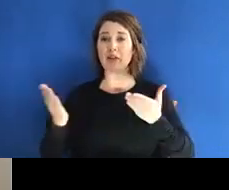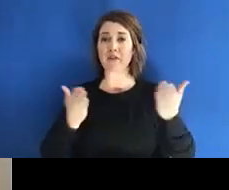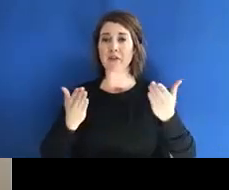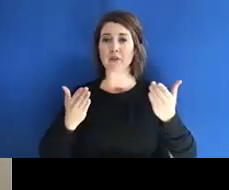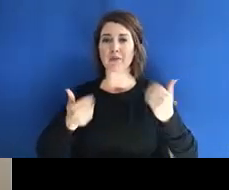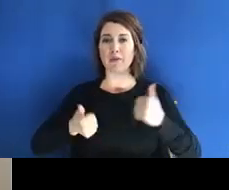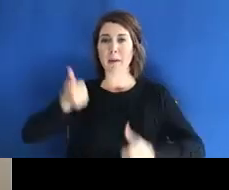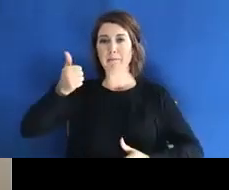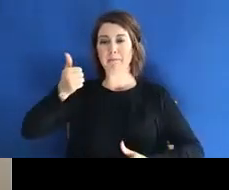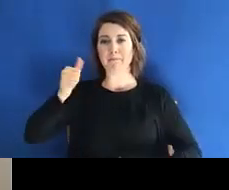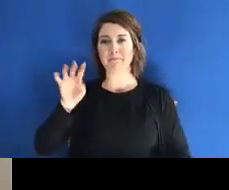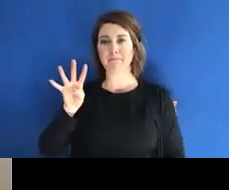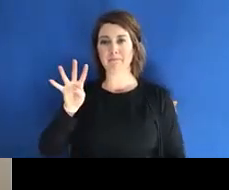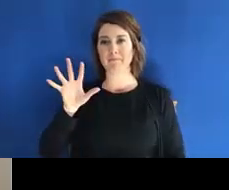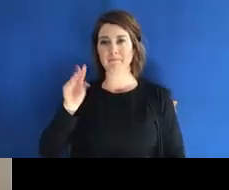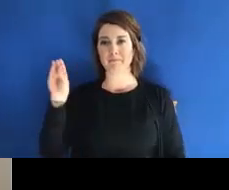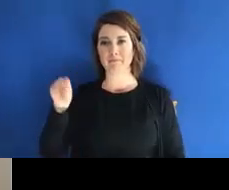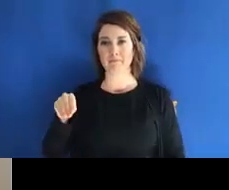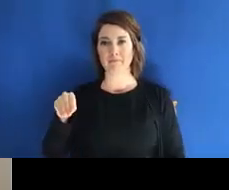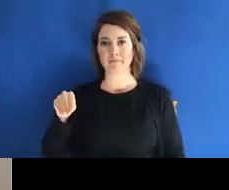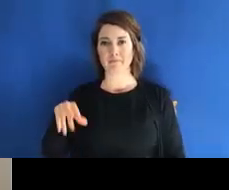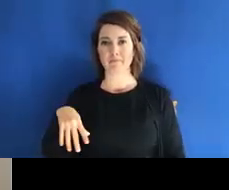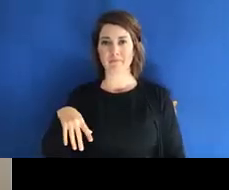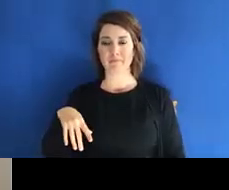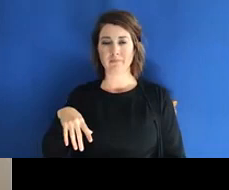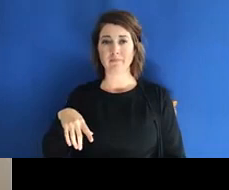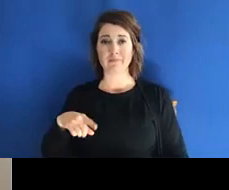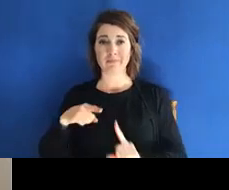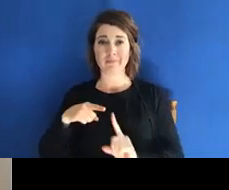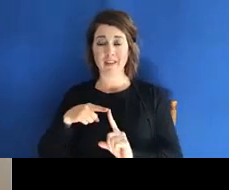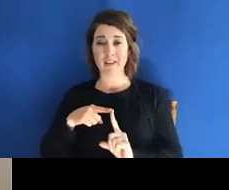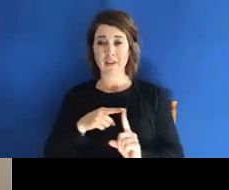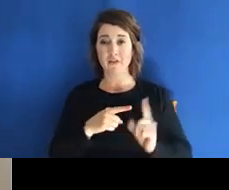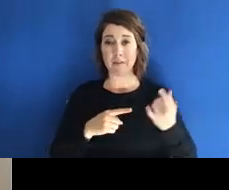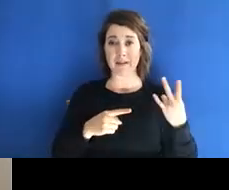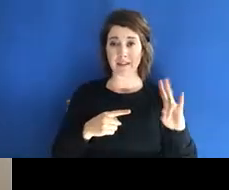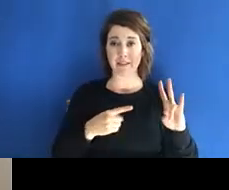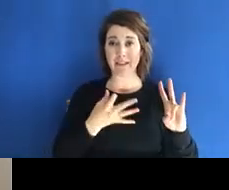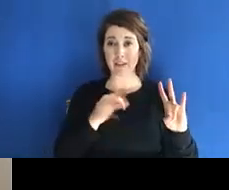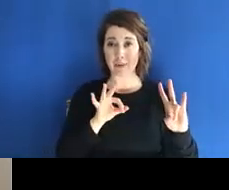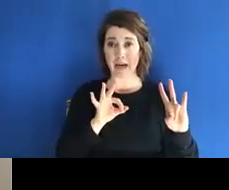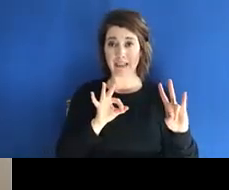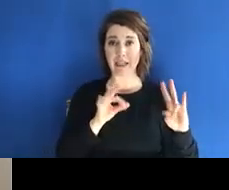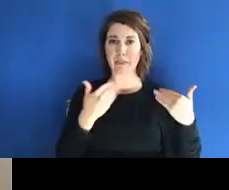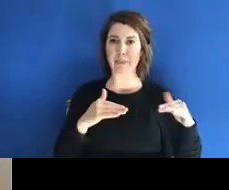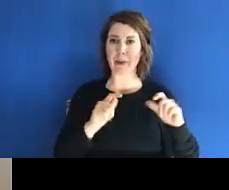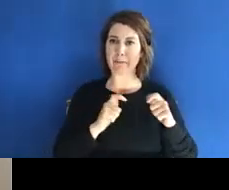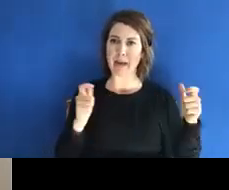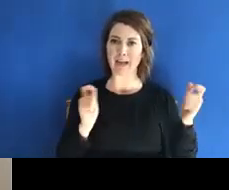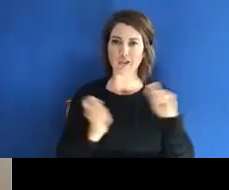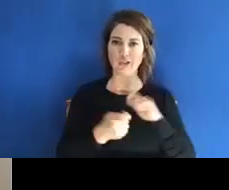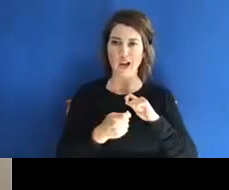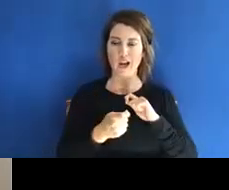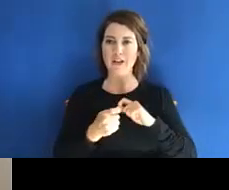45%. We had a big jump from 17 to 18 and a slightly smaller jump from 18 to 19,